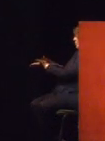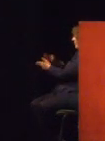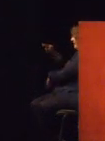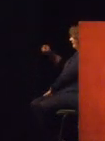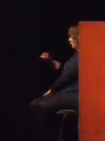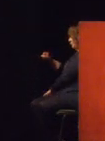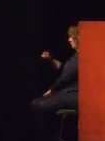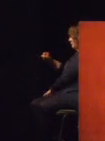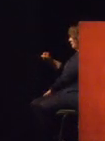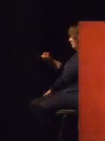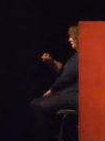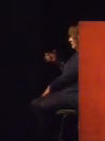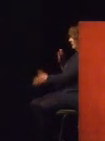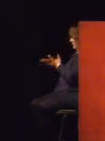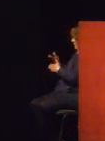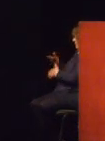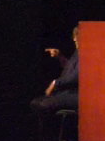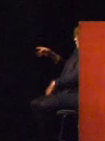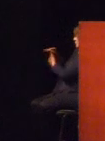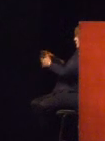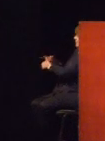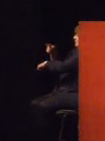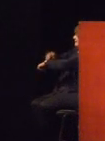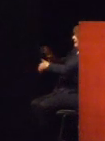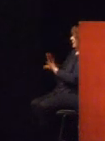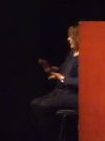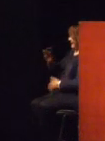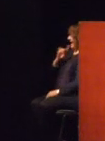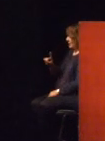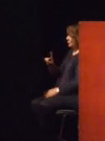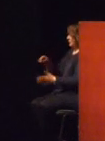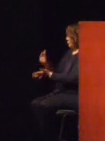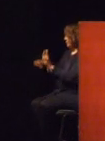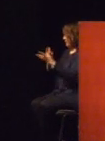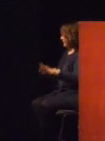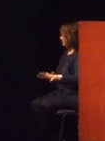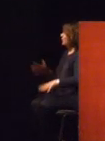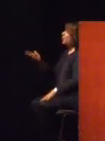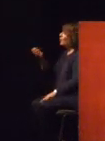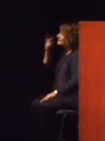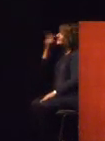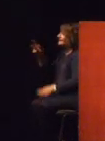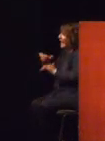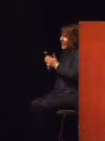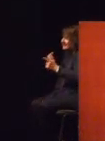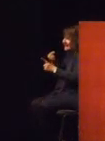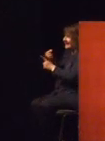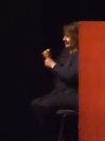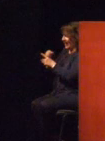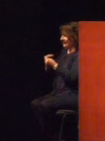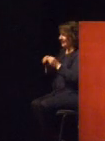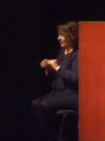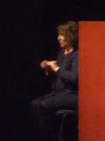right? They may have been a first time at Cuesta and actually graduated. And we want to see what that impact is in that